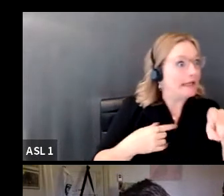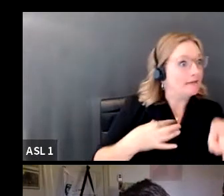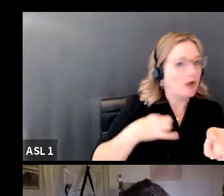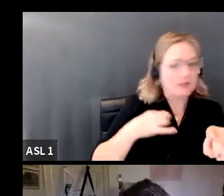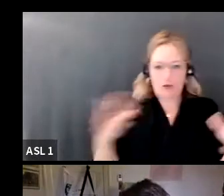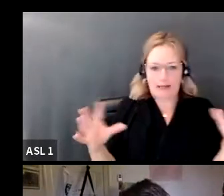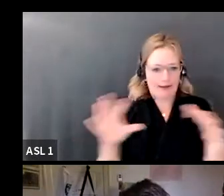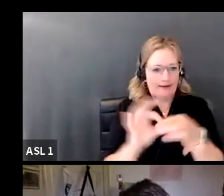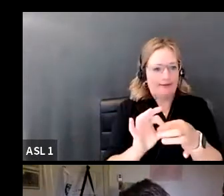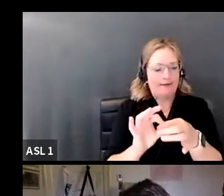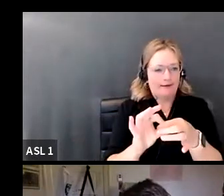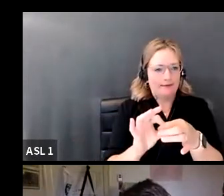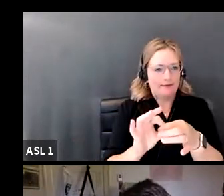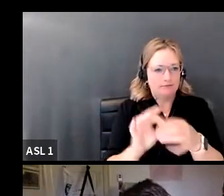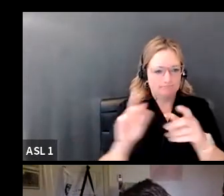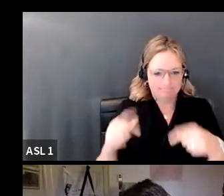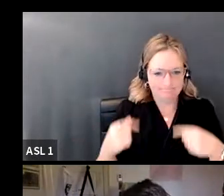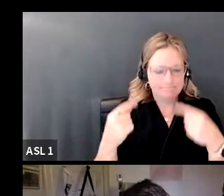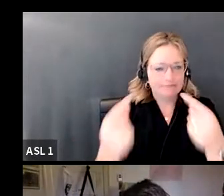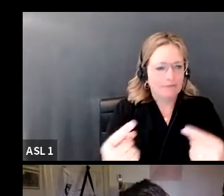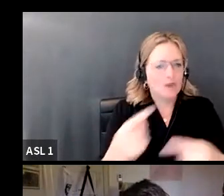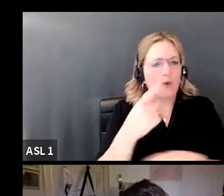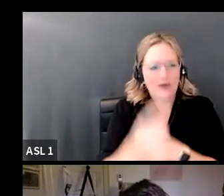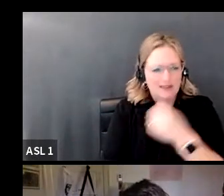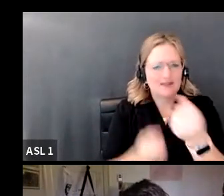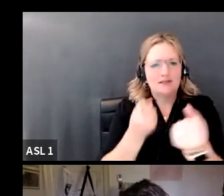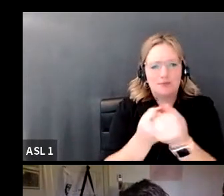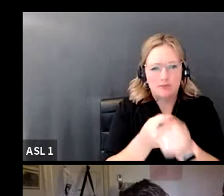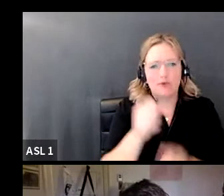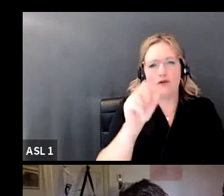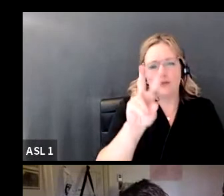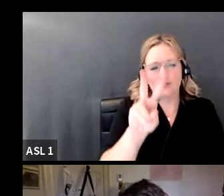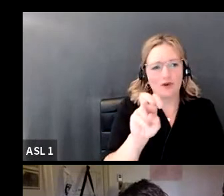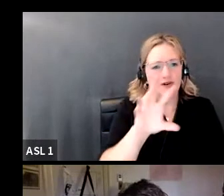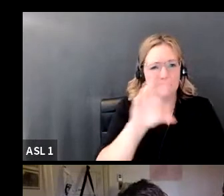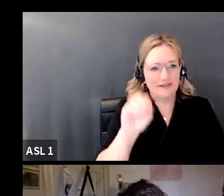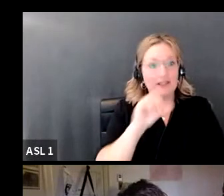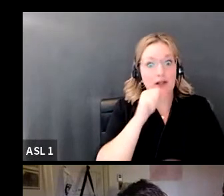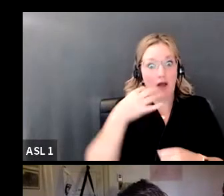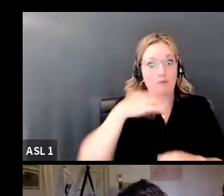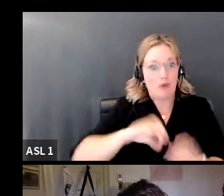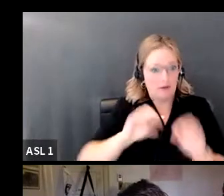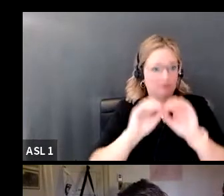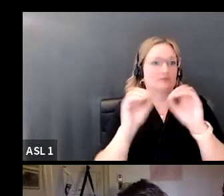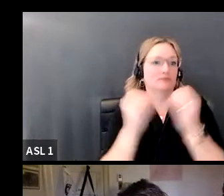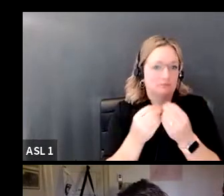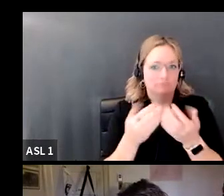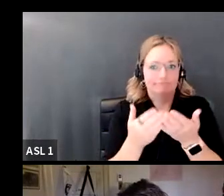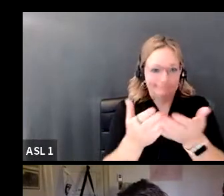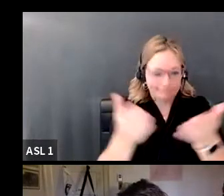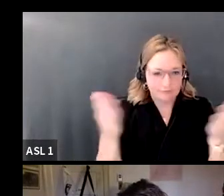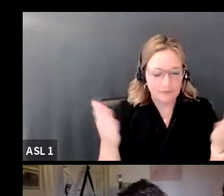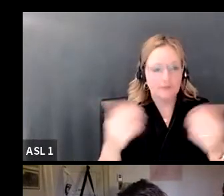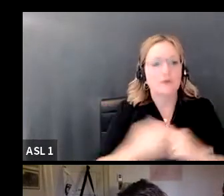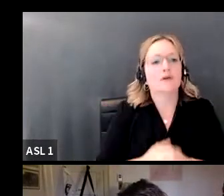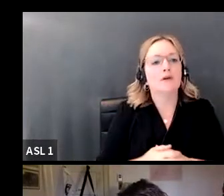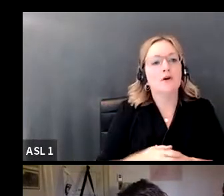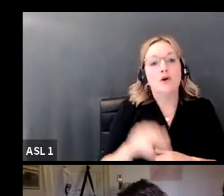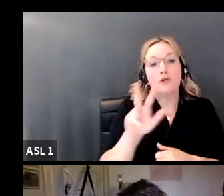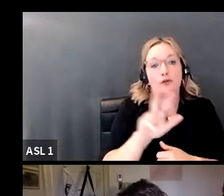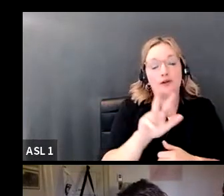to give back to our community we support over 250 not-for-profit organizations post almost 35 000